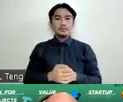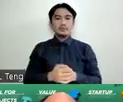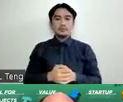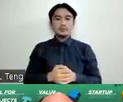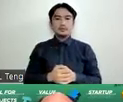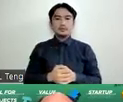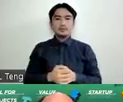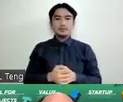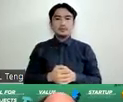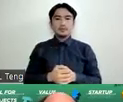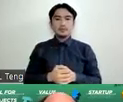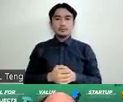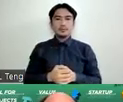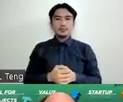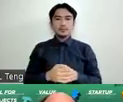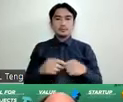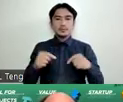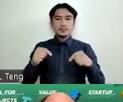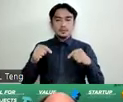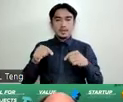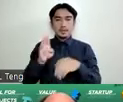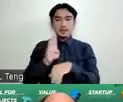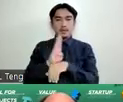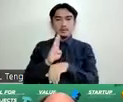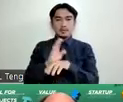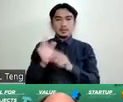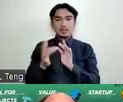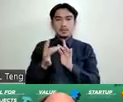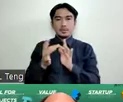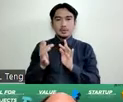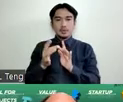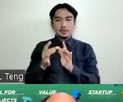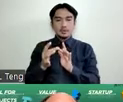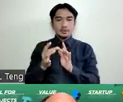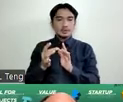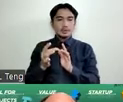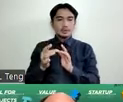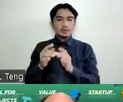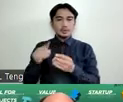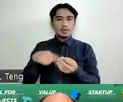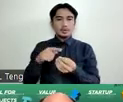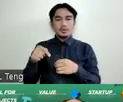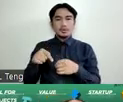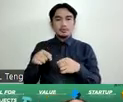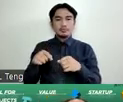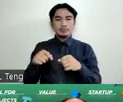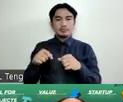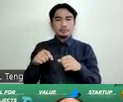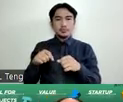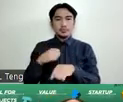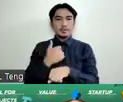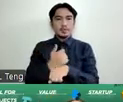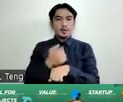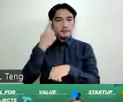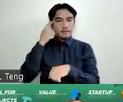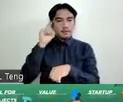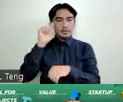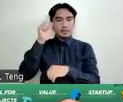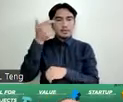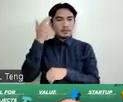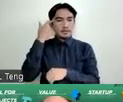A TBI, a technology business incubator, is a place where a government